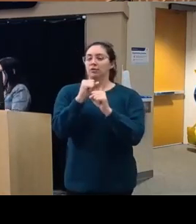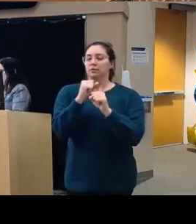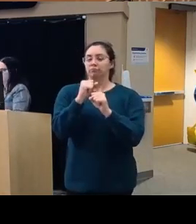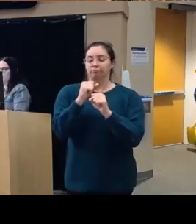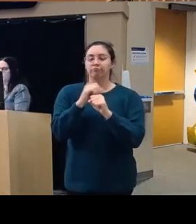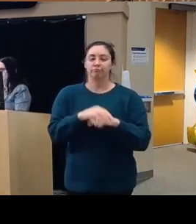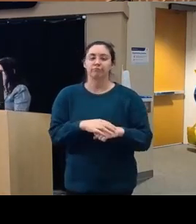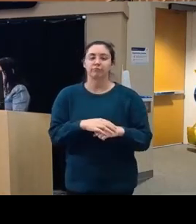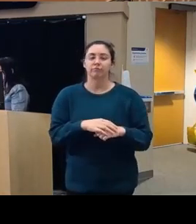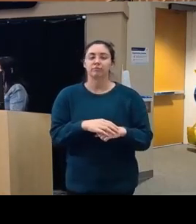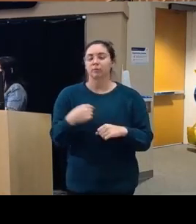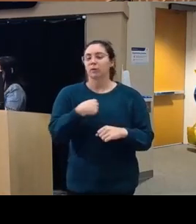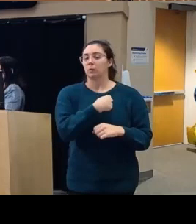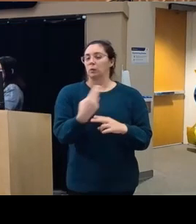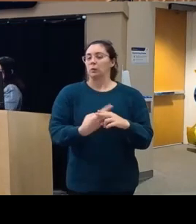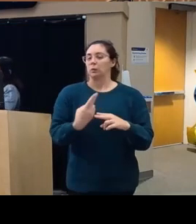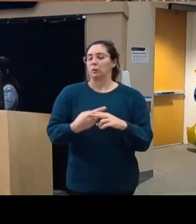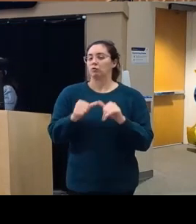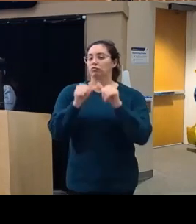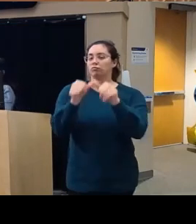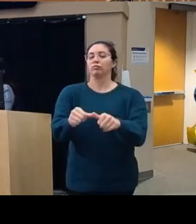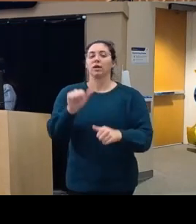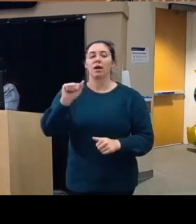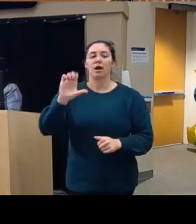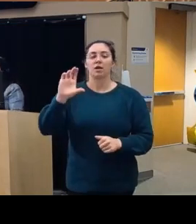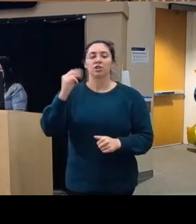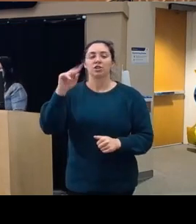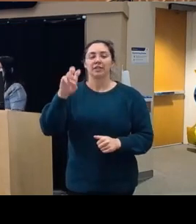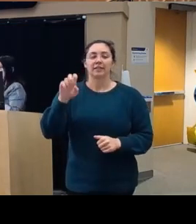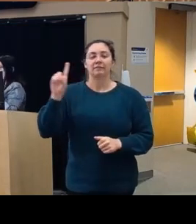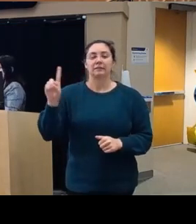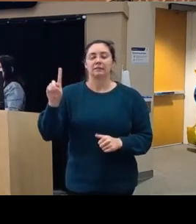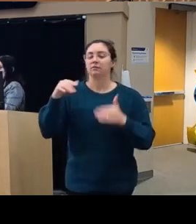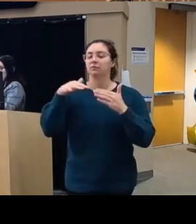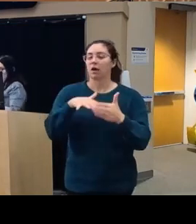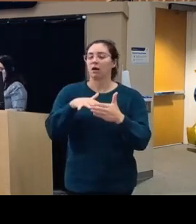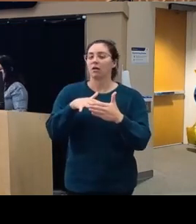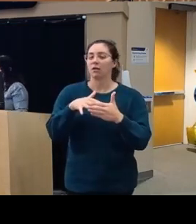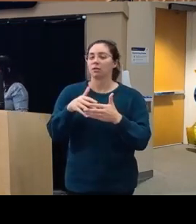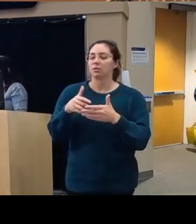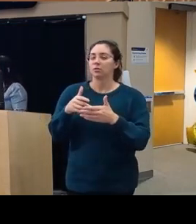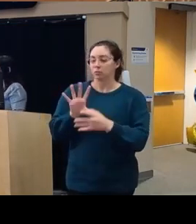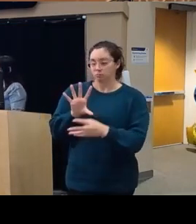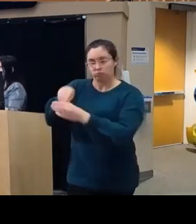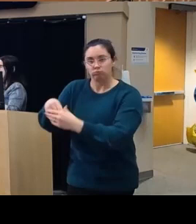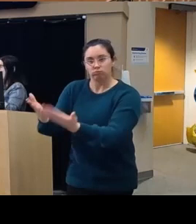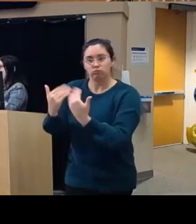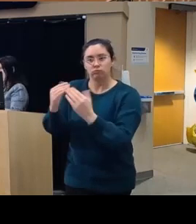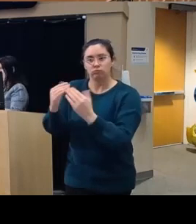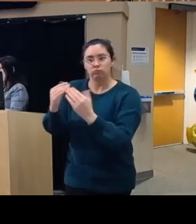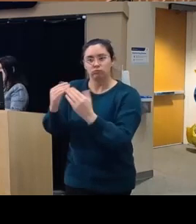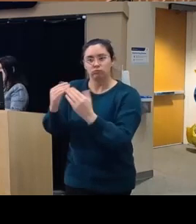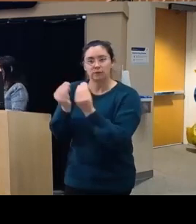implementation strategy, they're called, that we used during this Achieve D study to engage the organization,